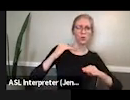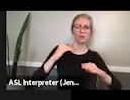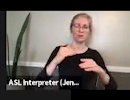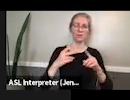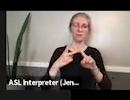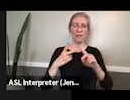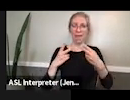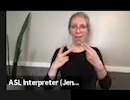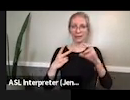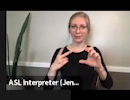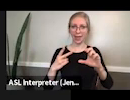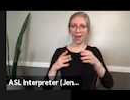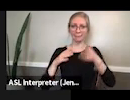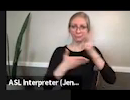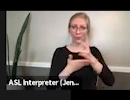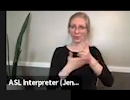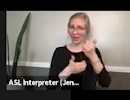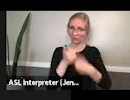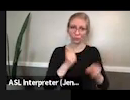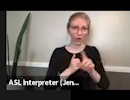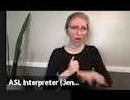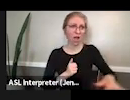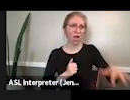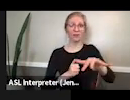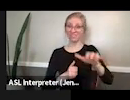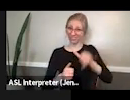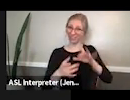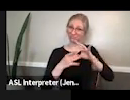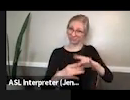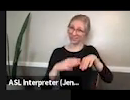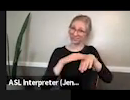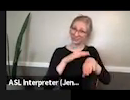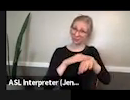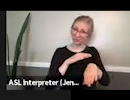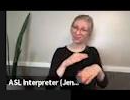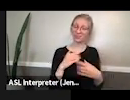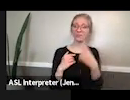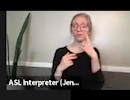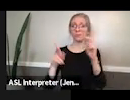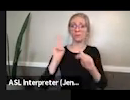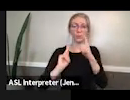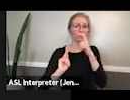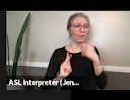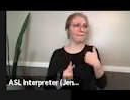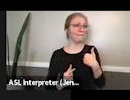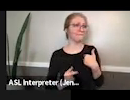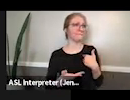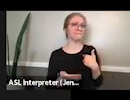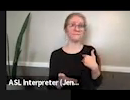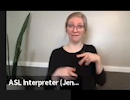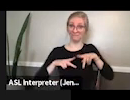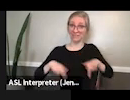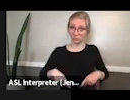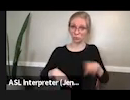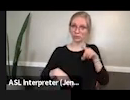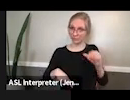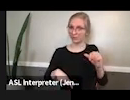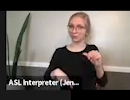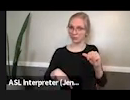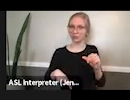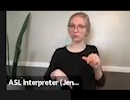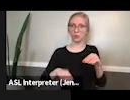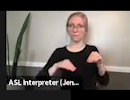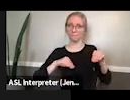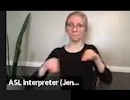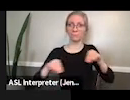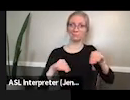That's all about accessibility, isn't it? That's about accessibility for people who have physical disabilities, motor